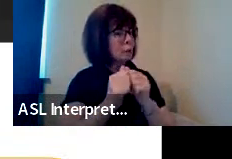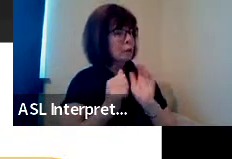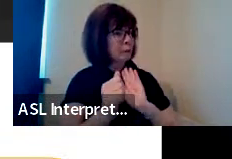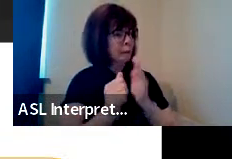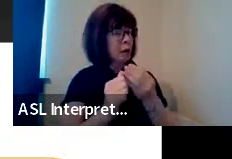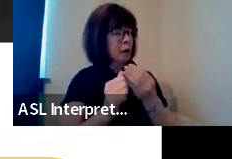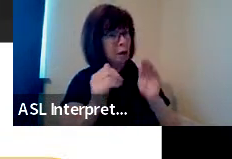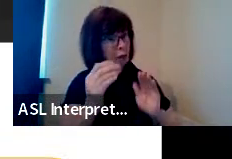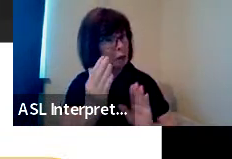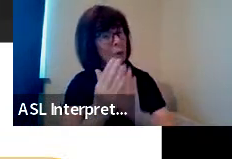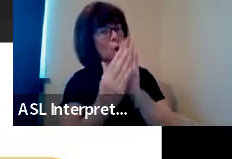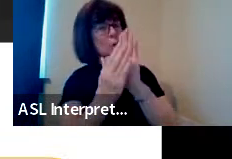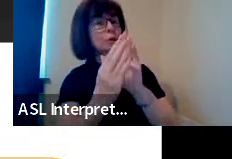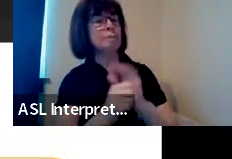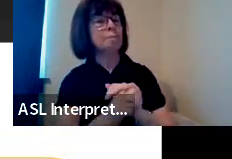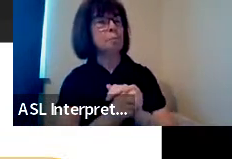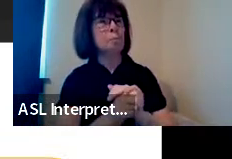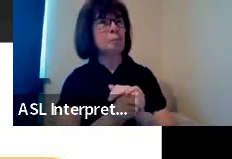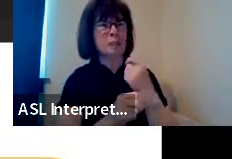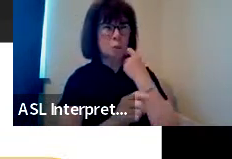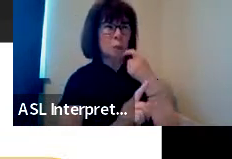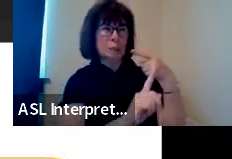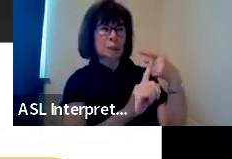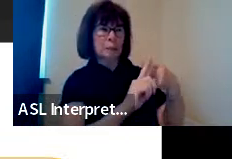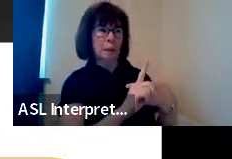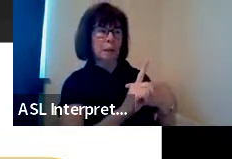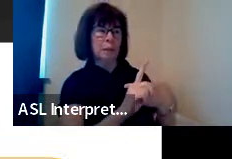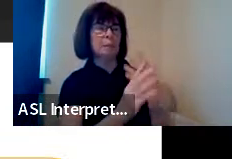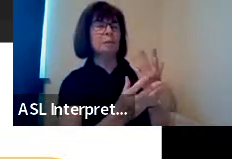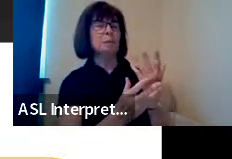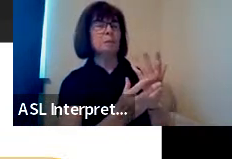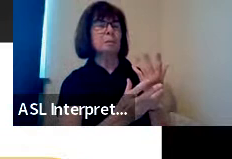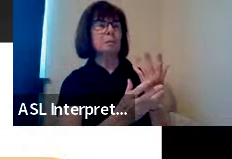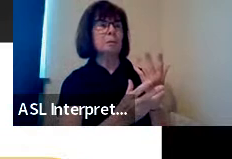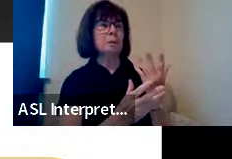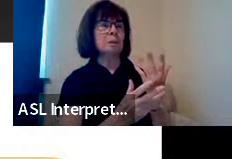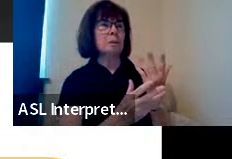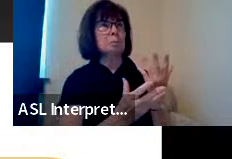This last month, we worked on,